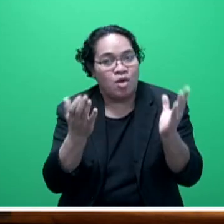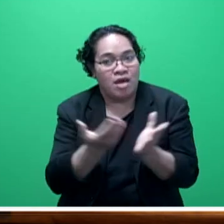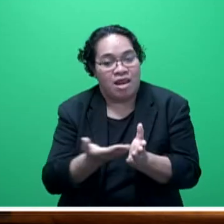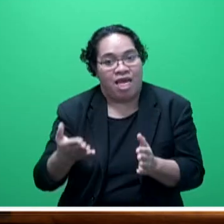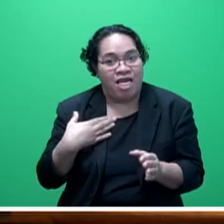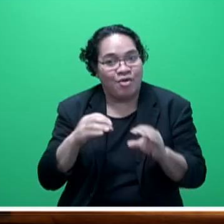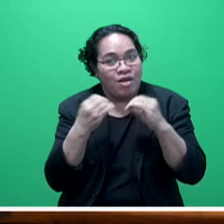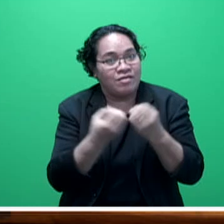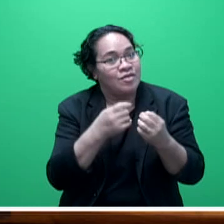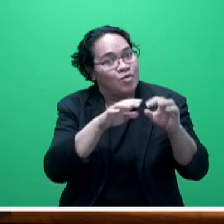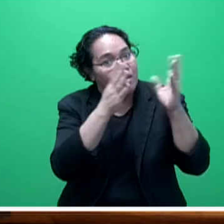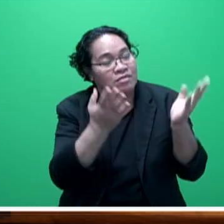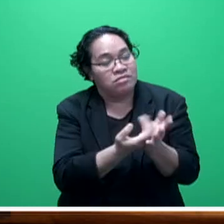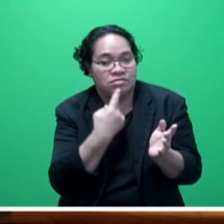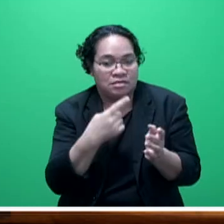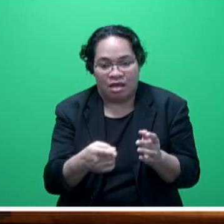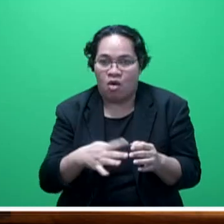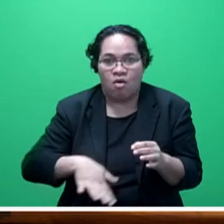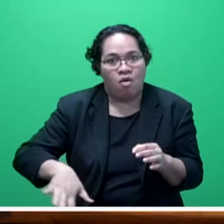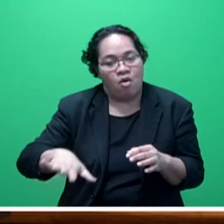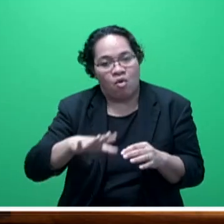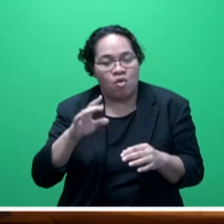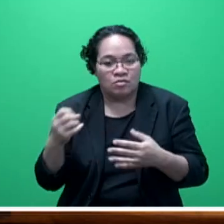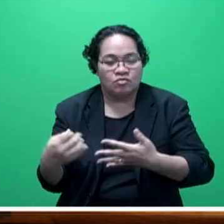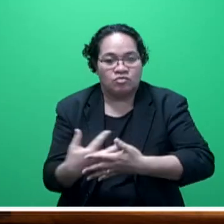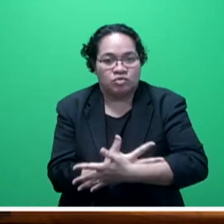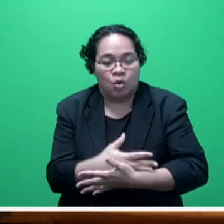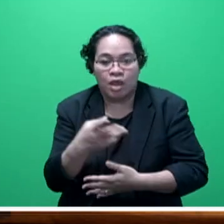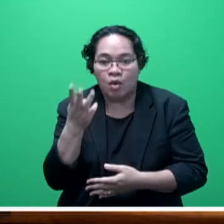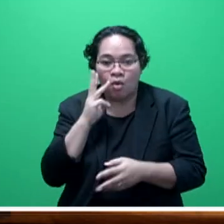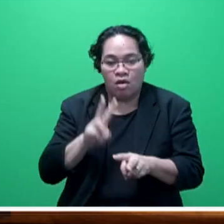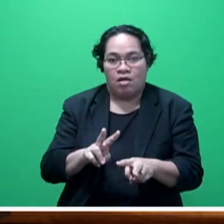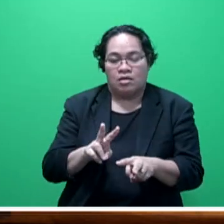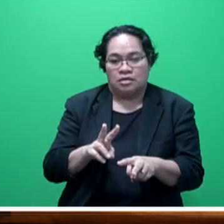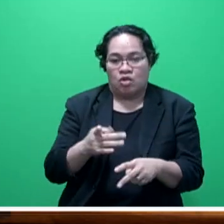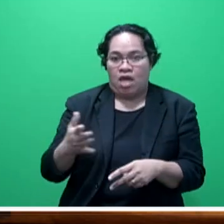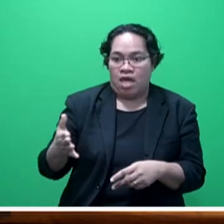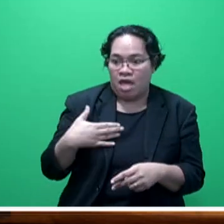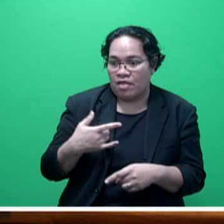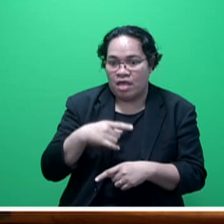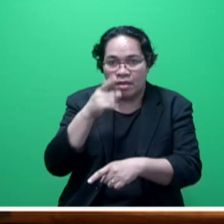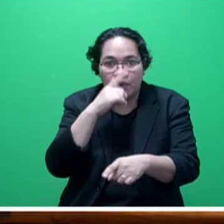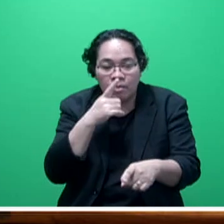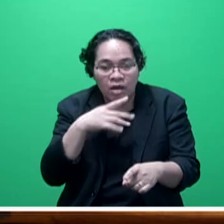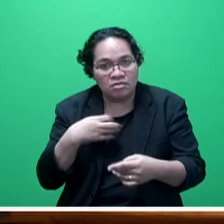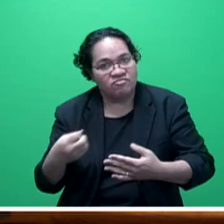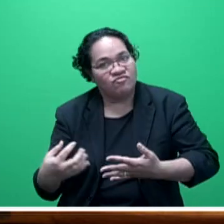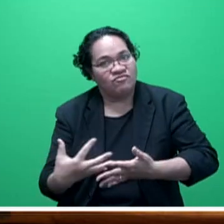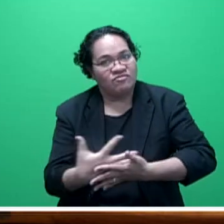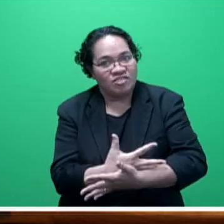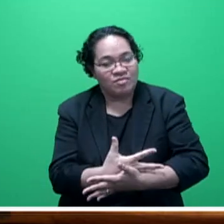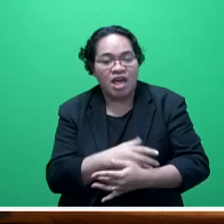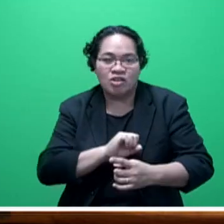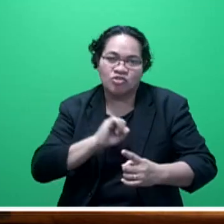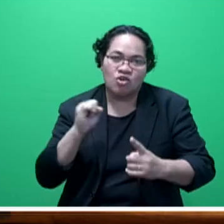We all are witnesses to the impacts of COVID-19, not only on the health and well-being of the people, but its social and